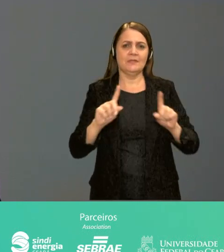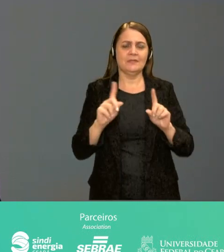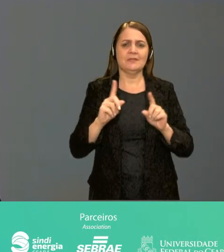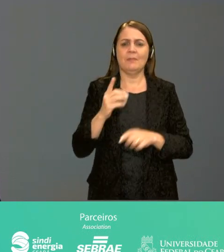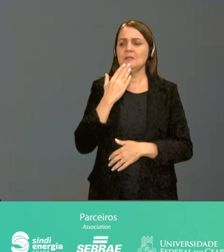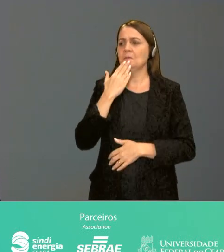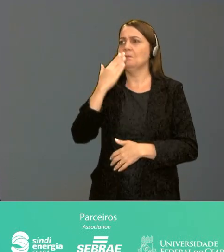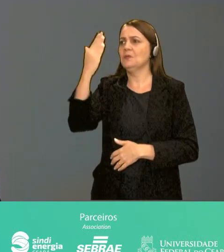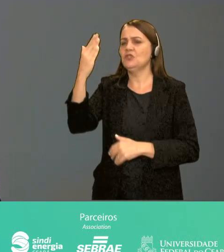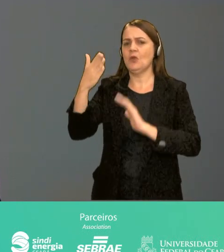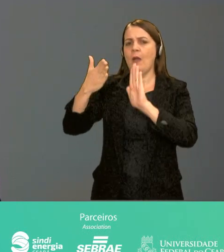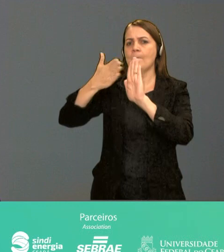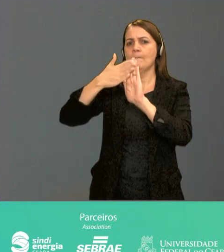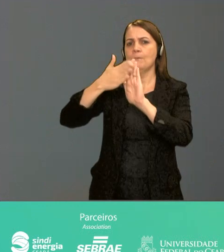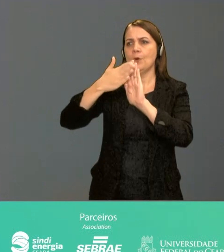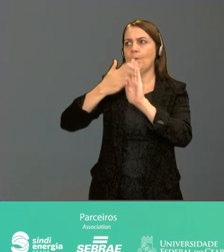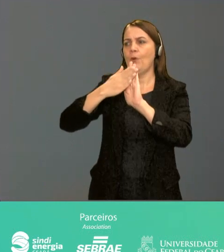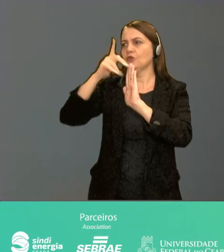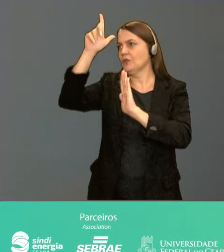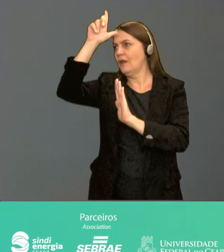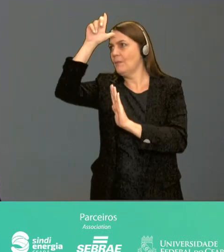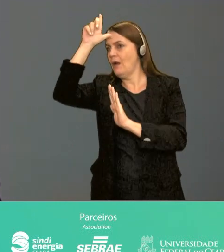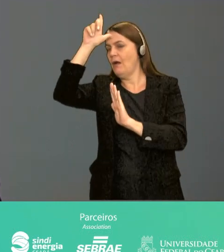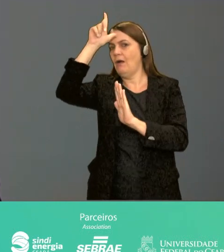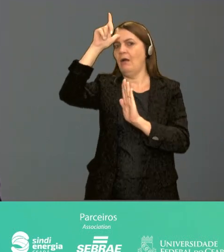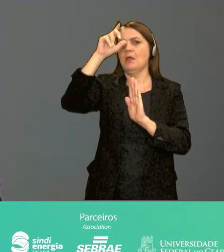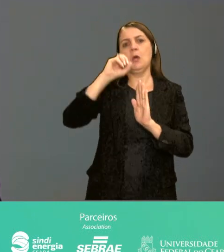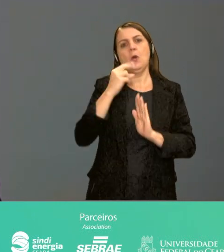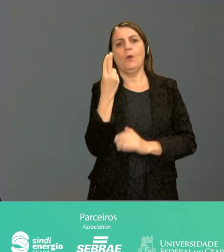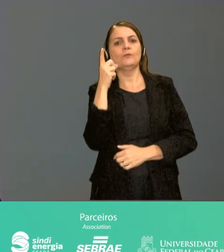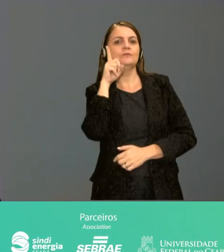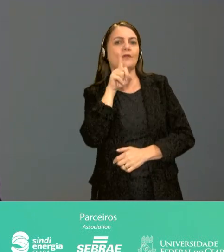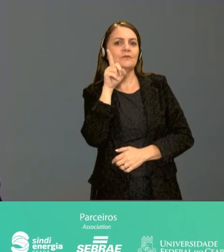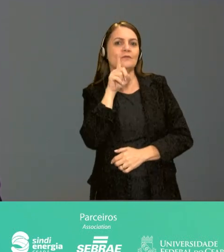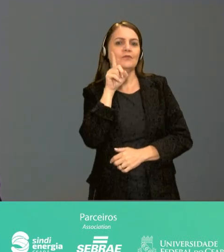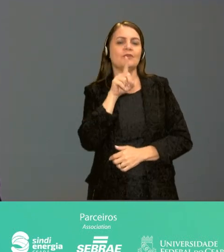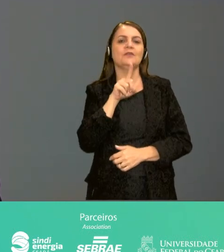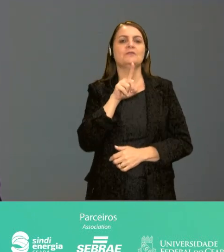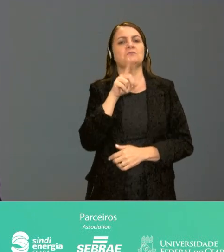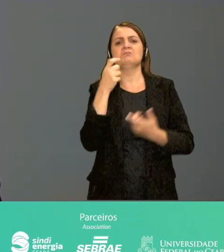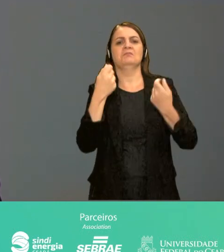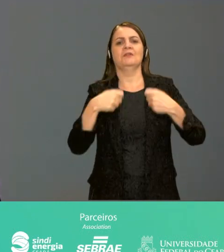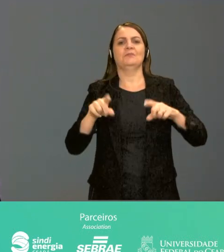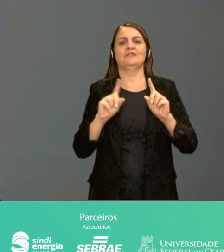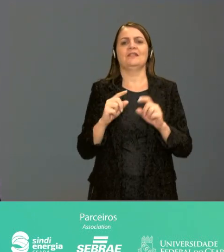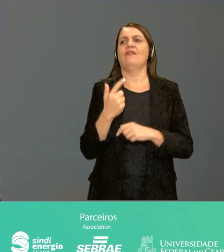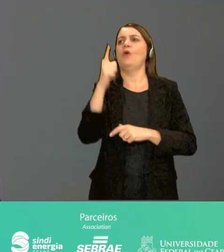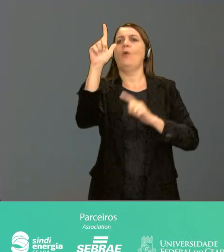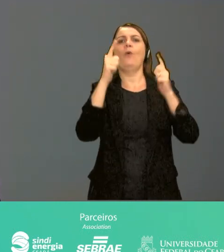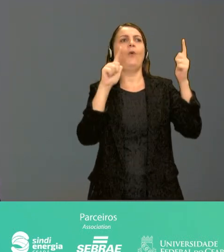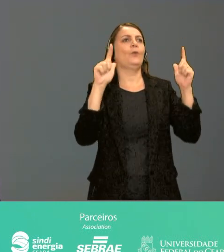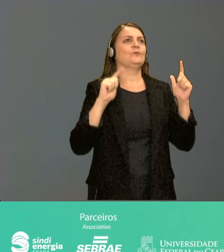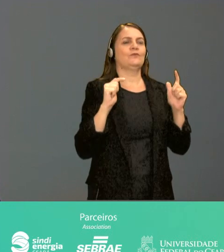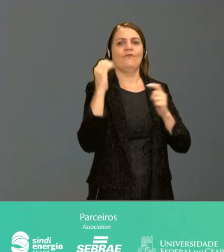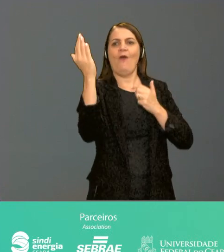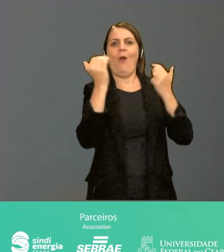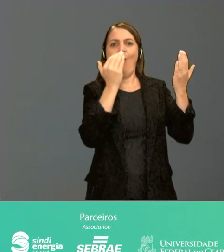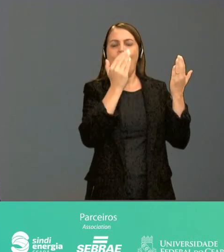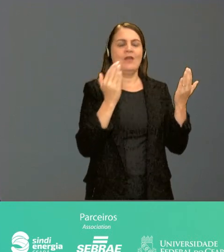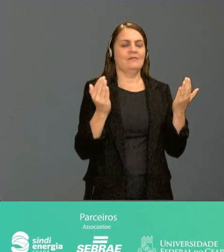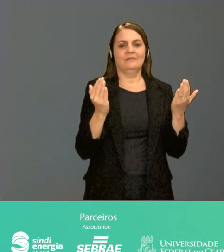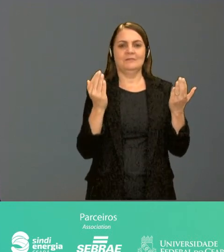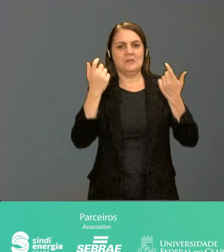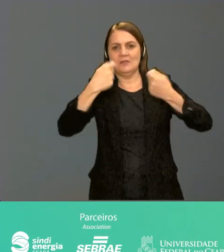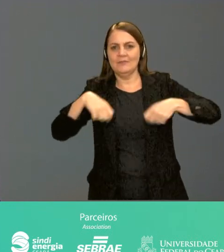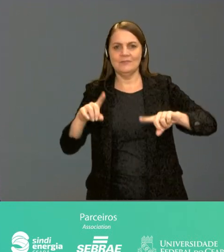request a proposal in Germany, United States, or any other country. Now they had it available here, and